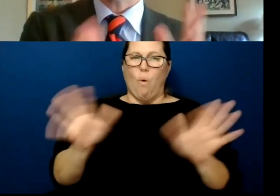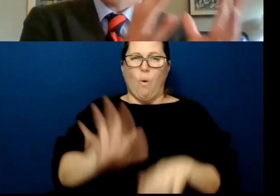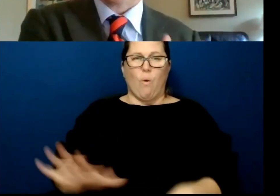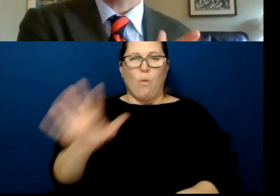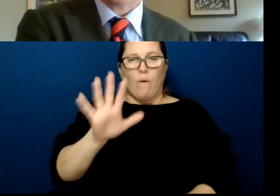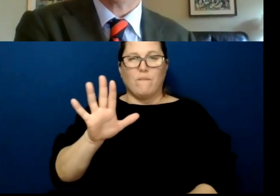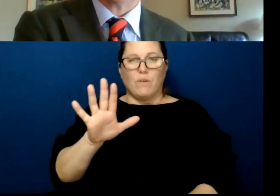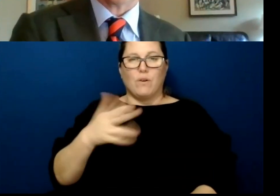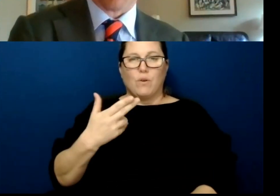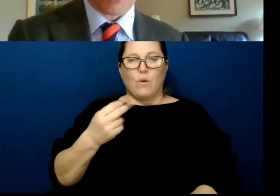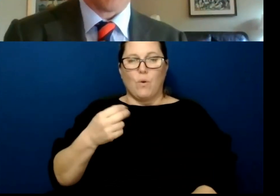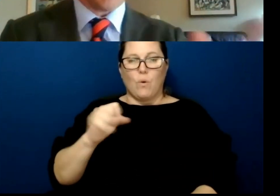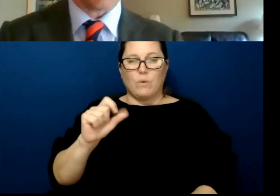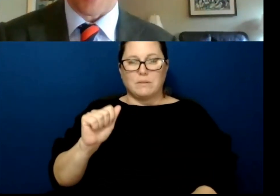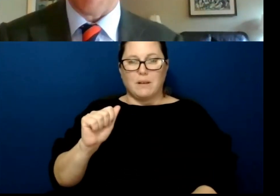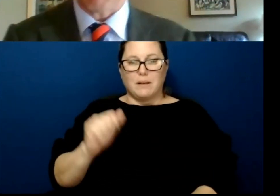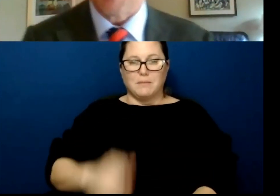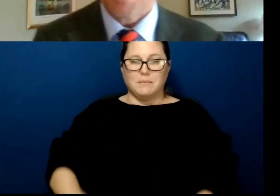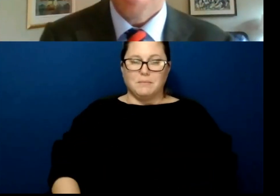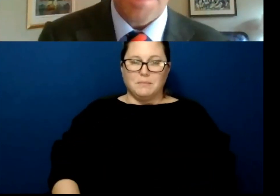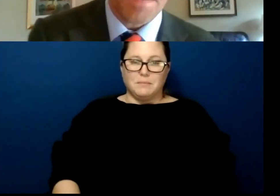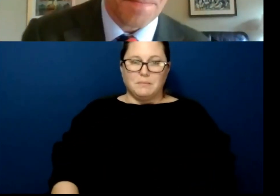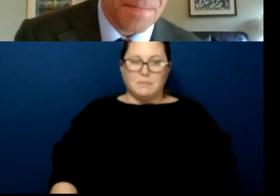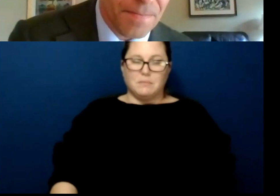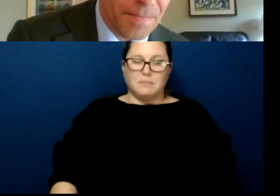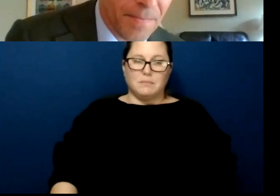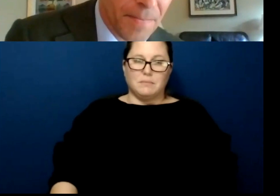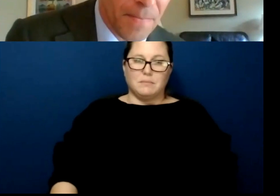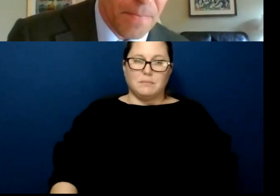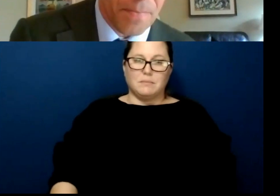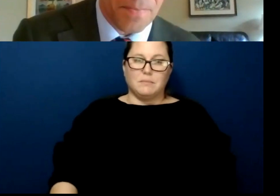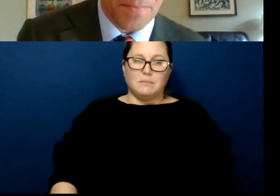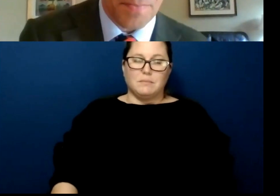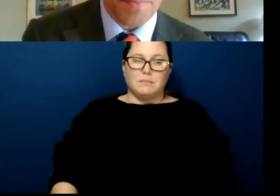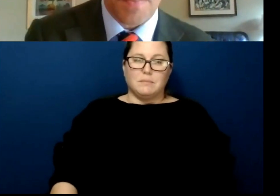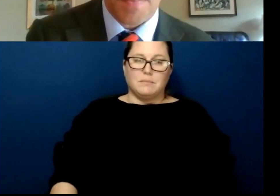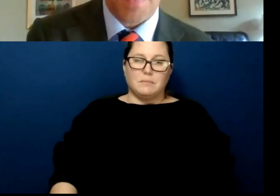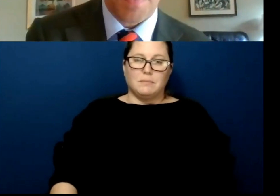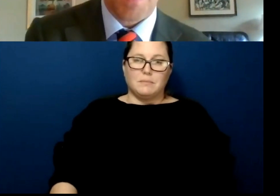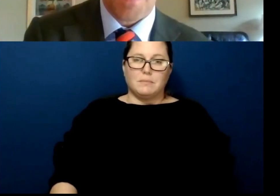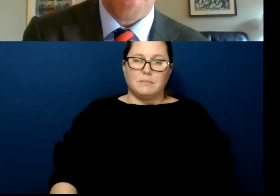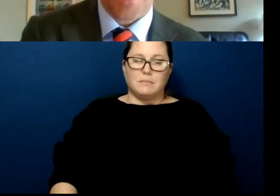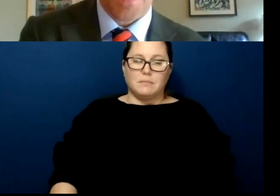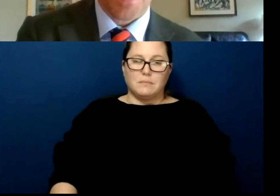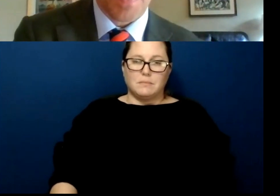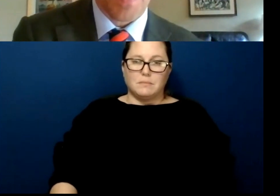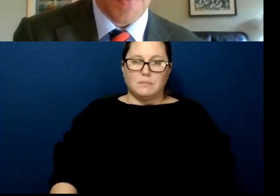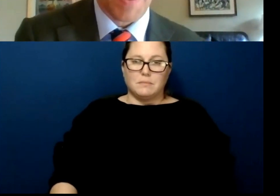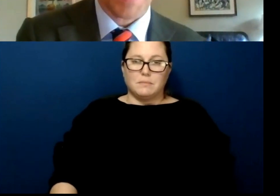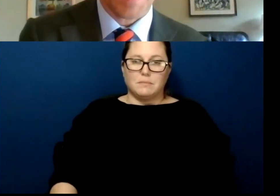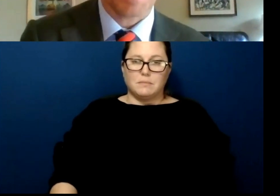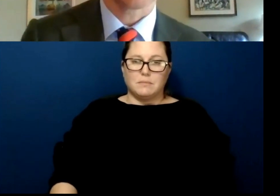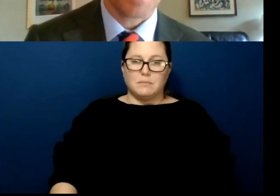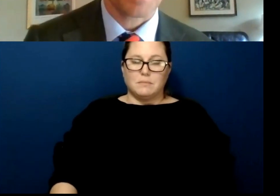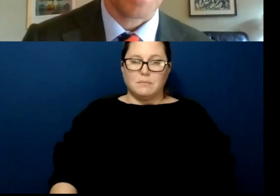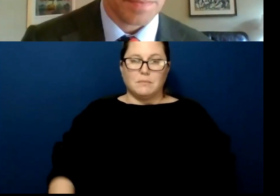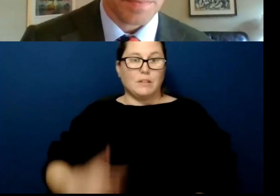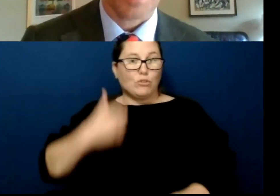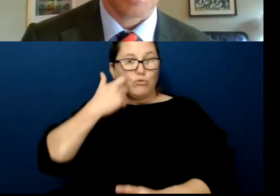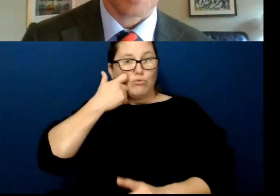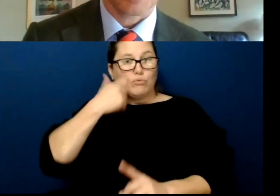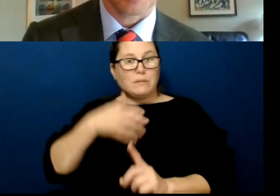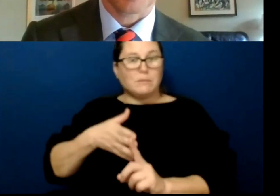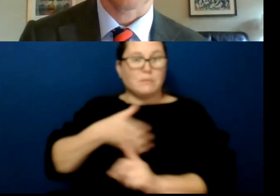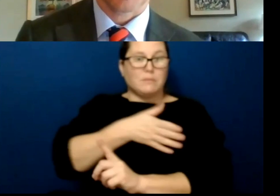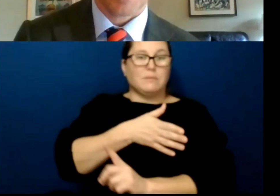lot of students and organizations. Go ahead. I'm sorry. I just wanted to add something to what you said earlier that I found a